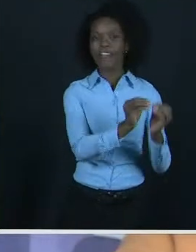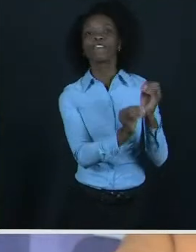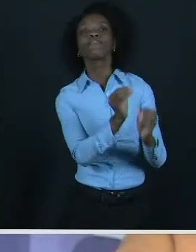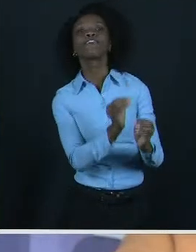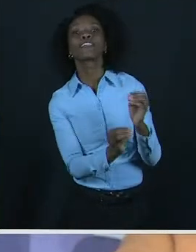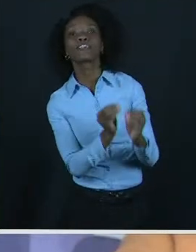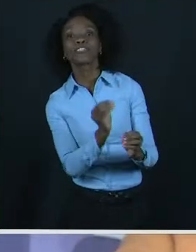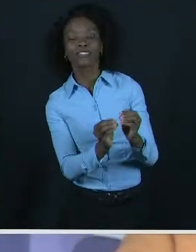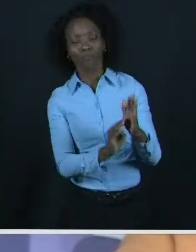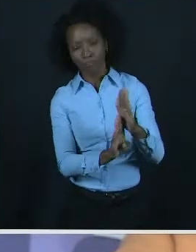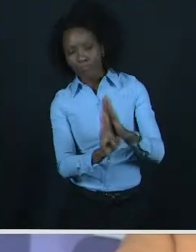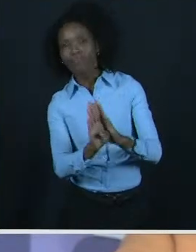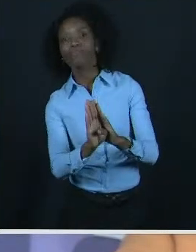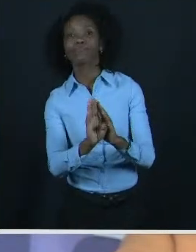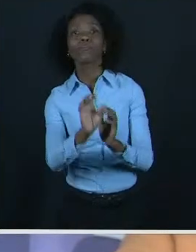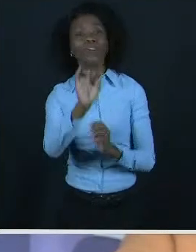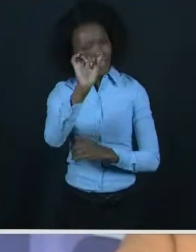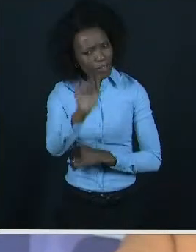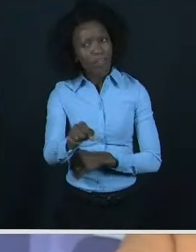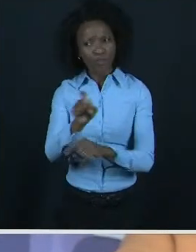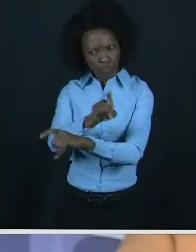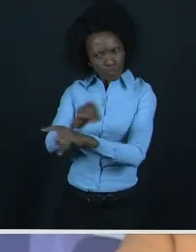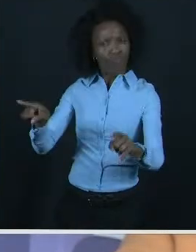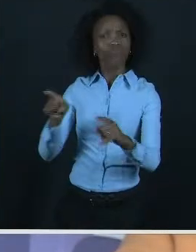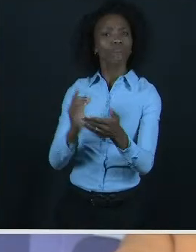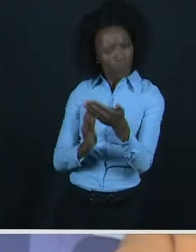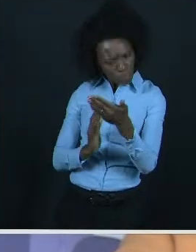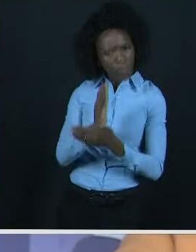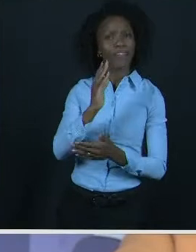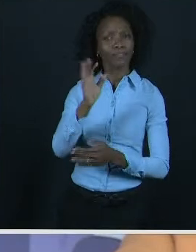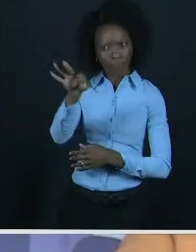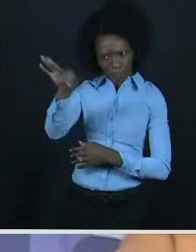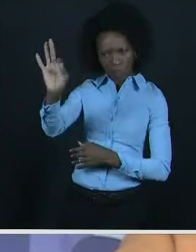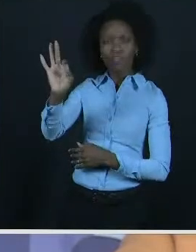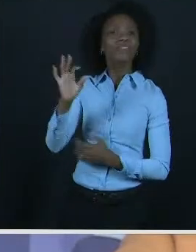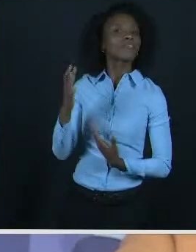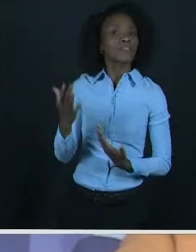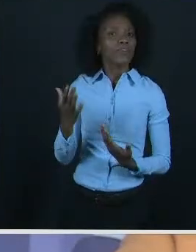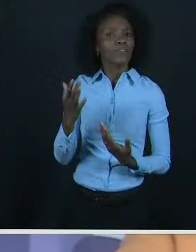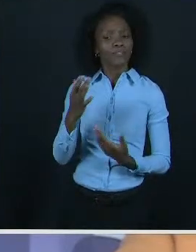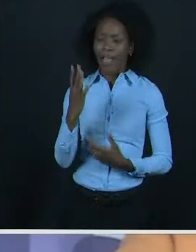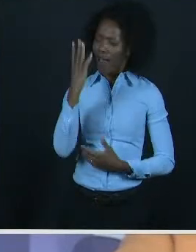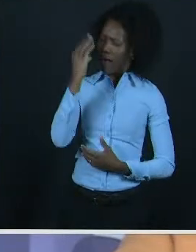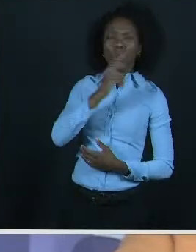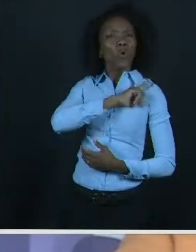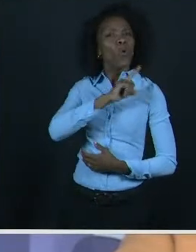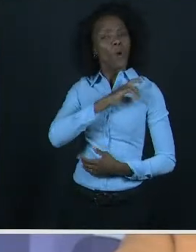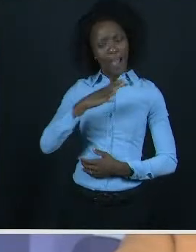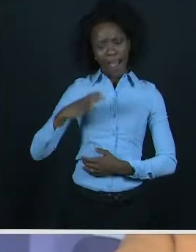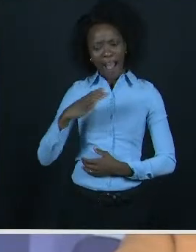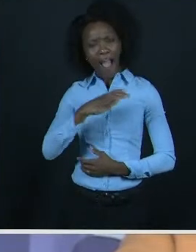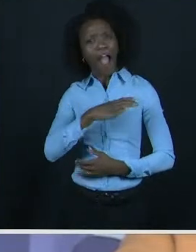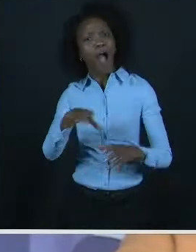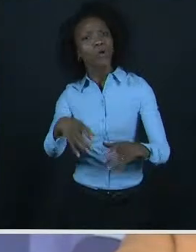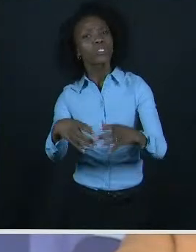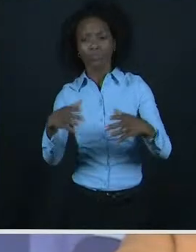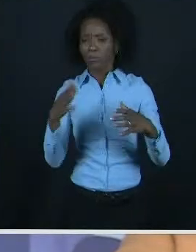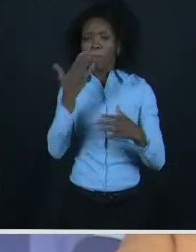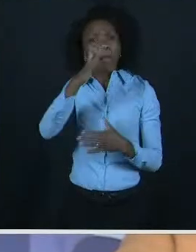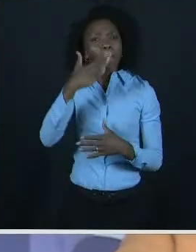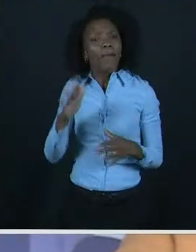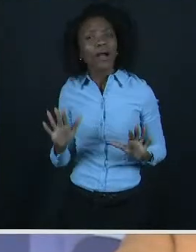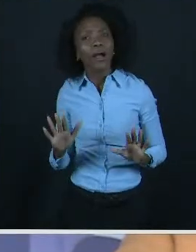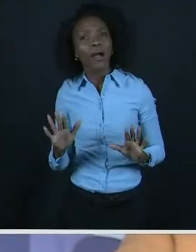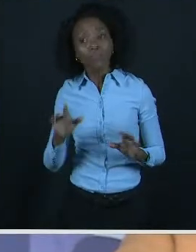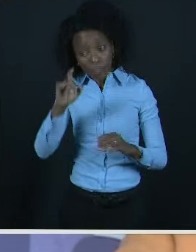Yes, you do need to ask, why was the council not set up? And you deserve